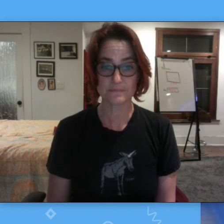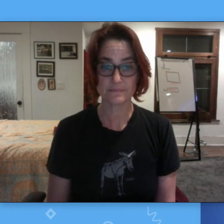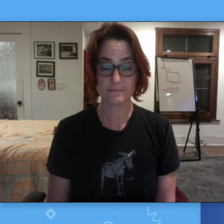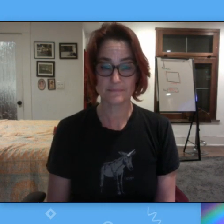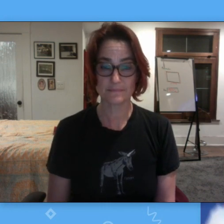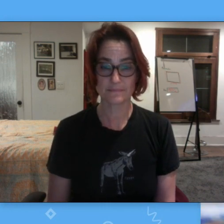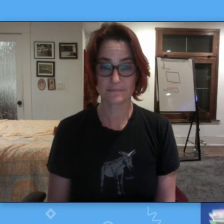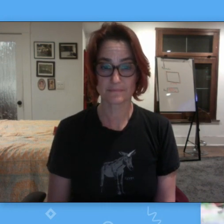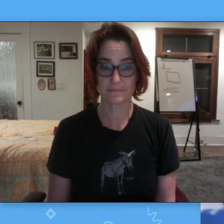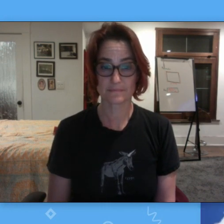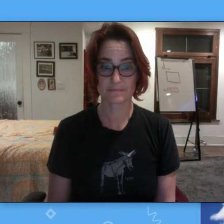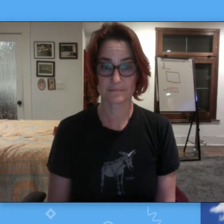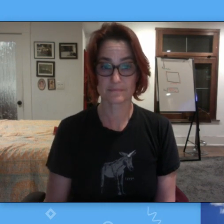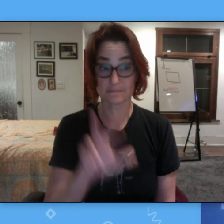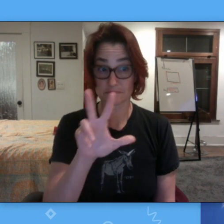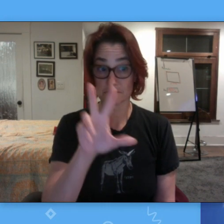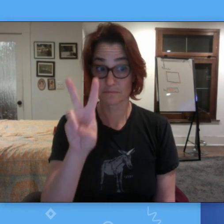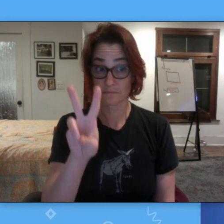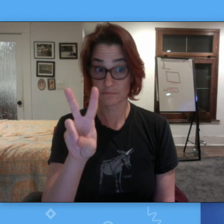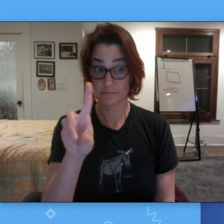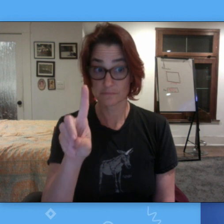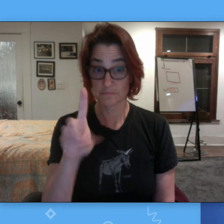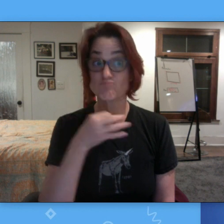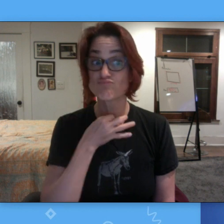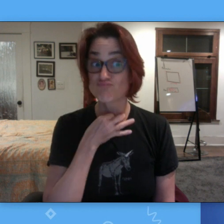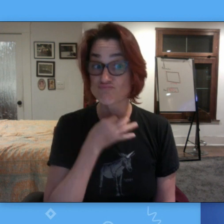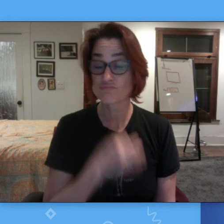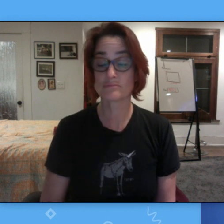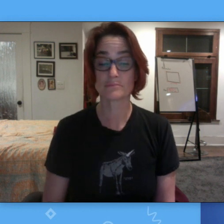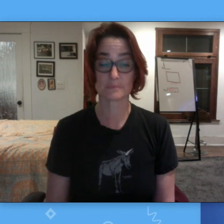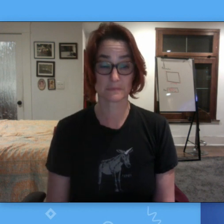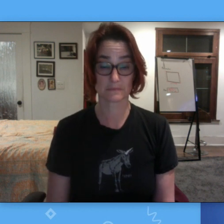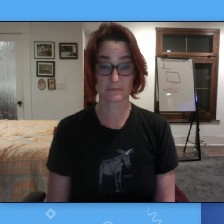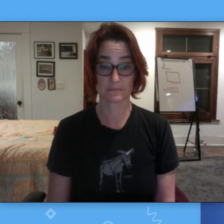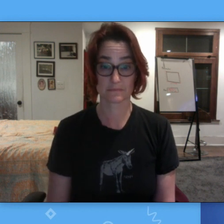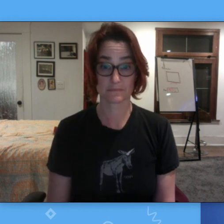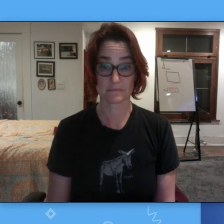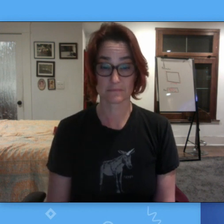Hey! Let's go! 3, 2, Wonder!